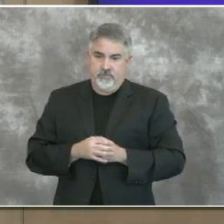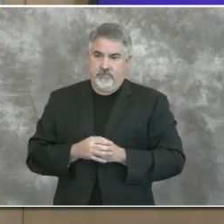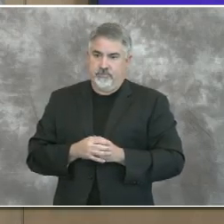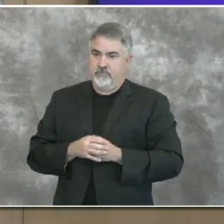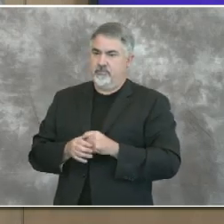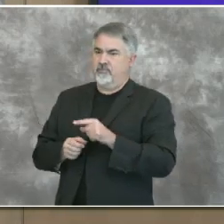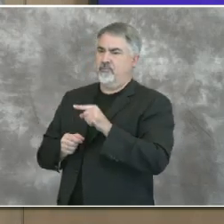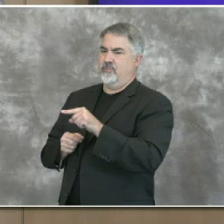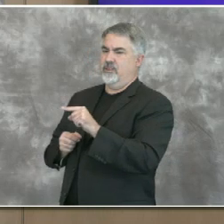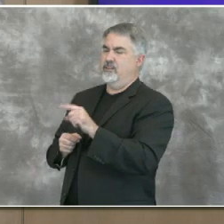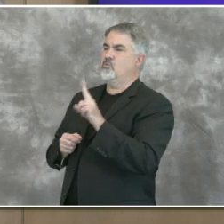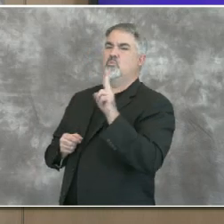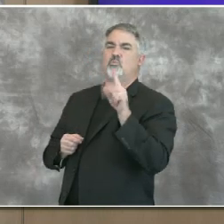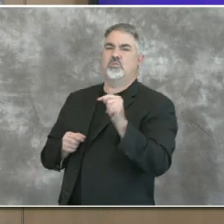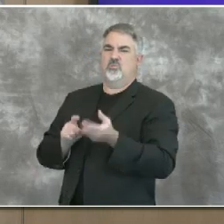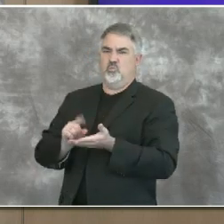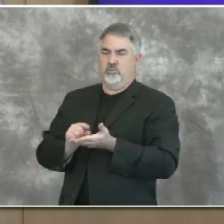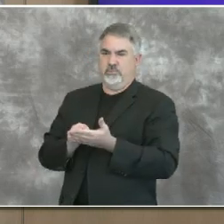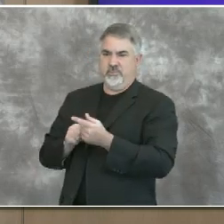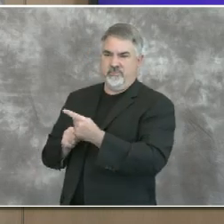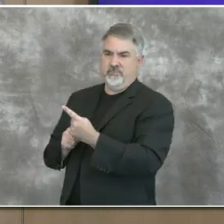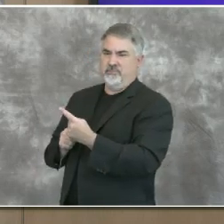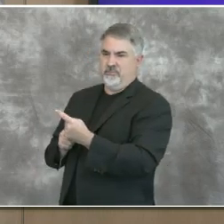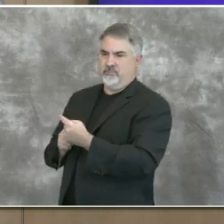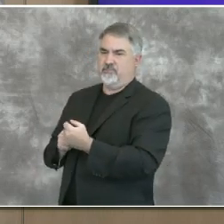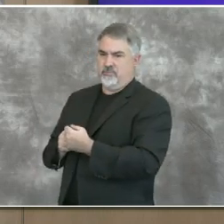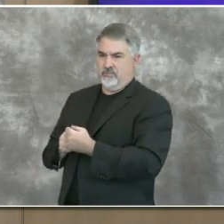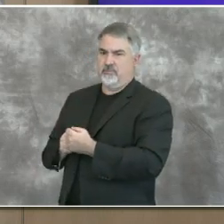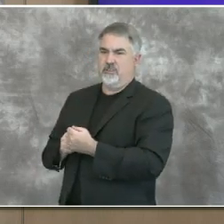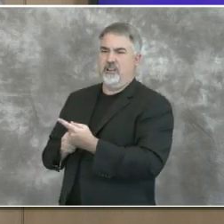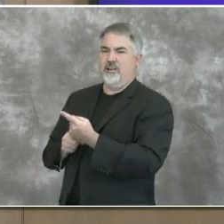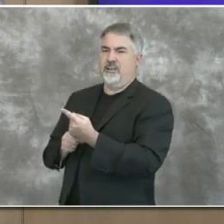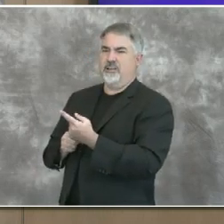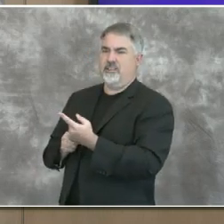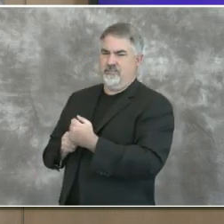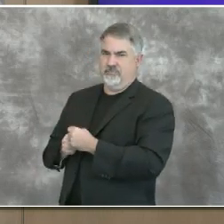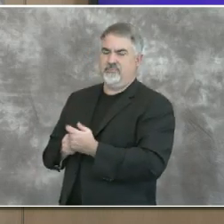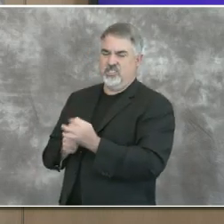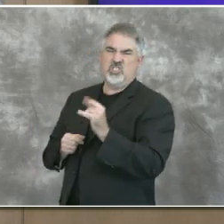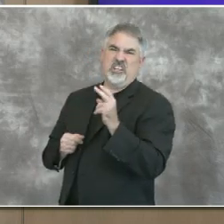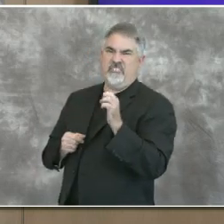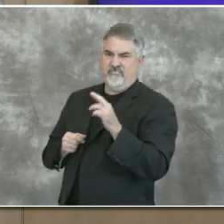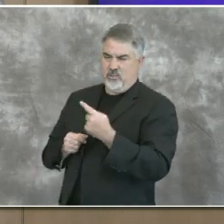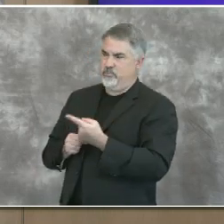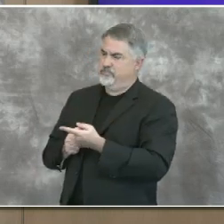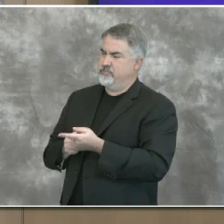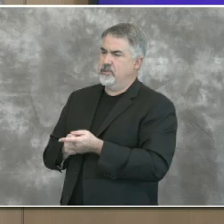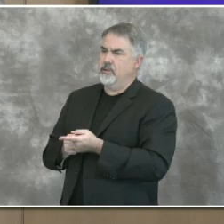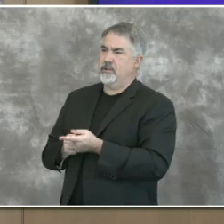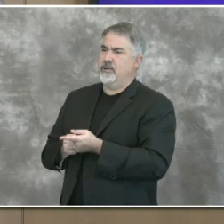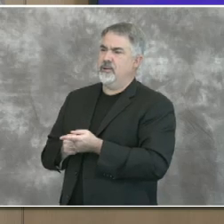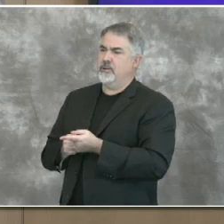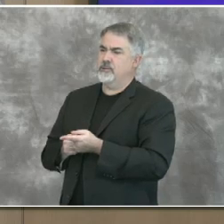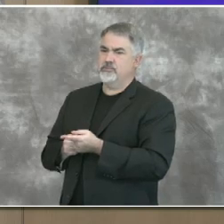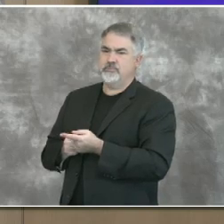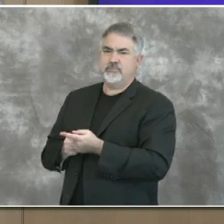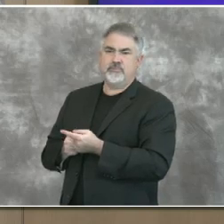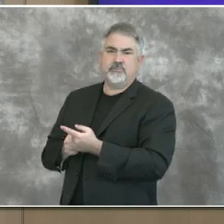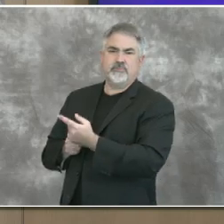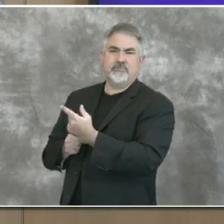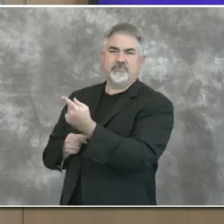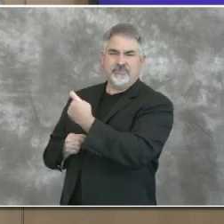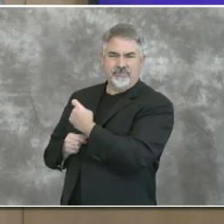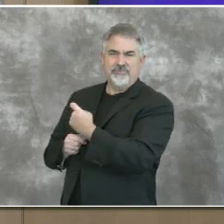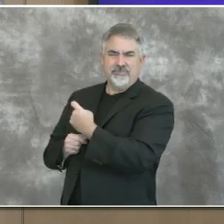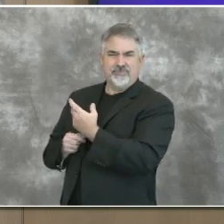and question. Hi, this is Jennifer Vander with the Union Tribune. I wanted to check in to see if San Diego